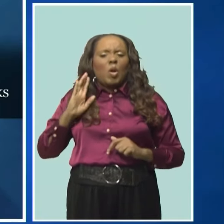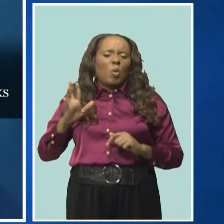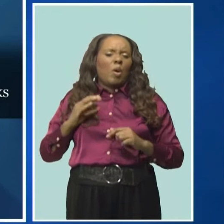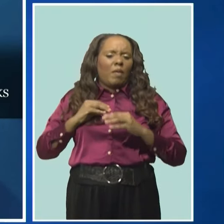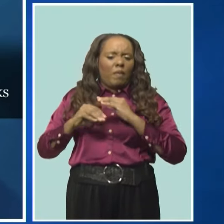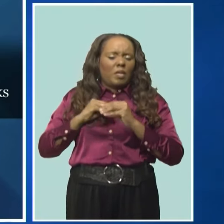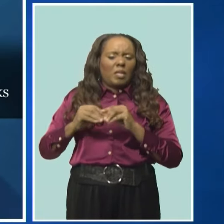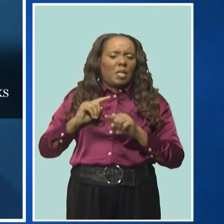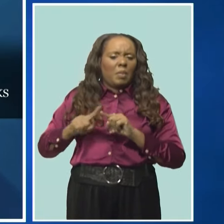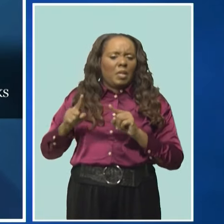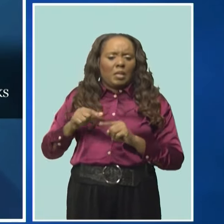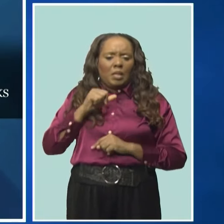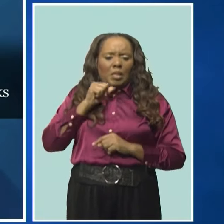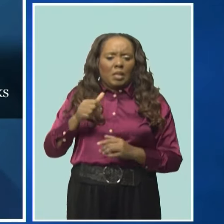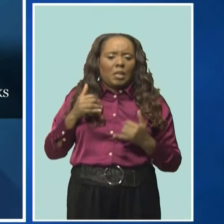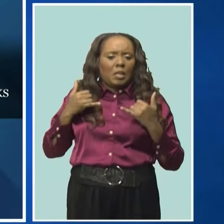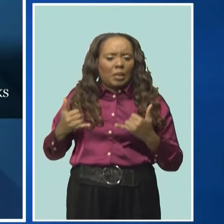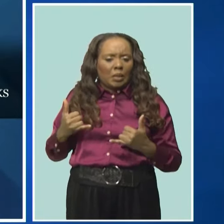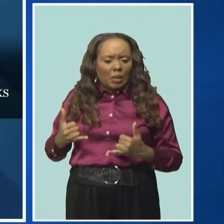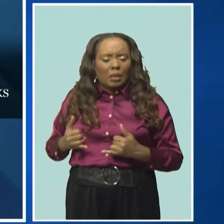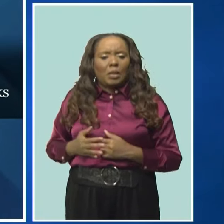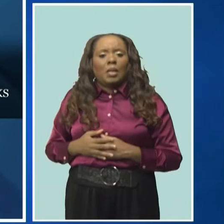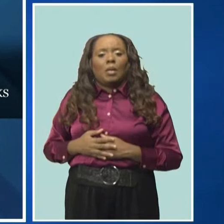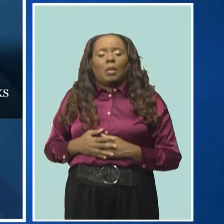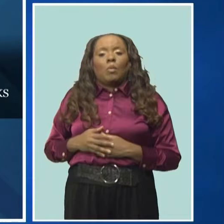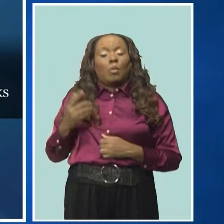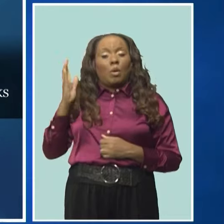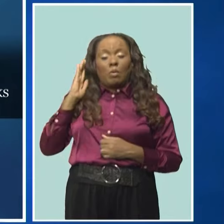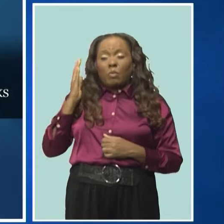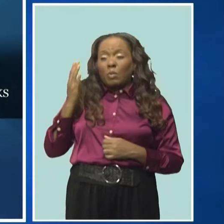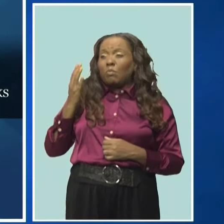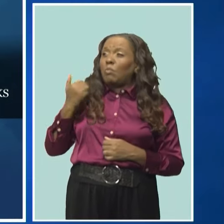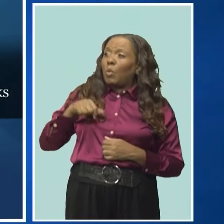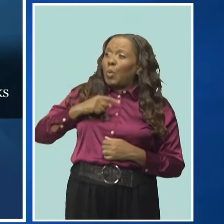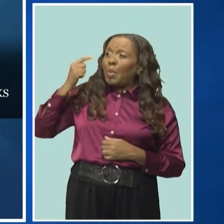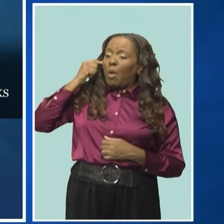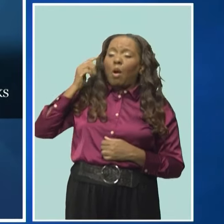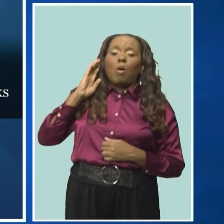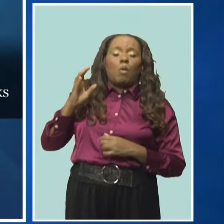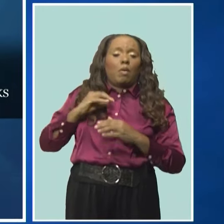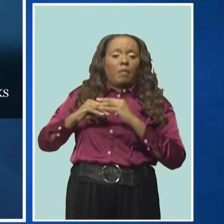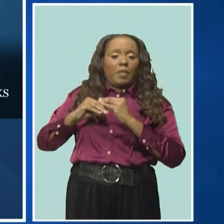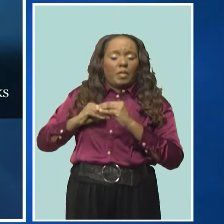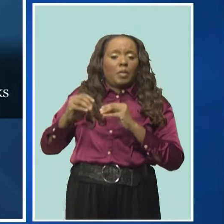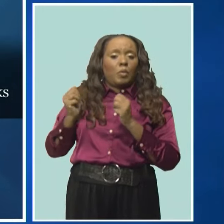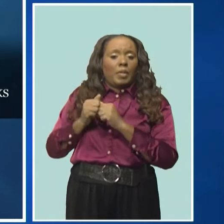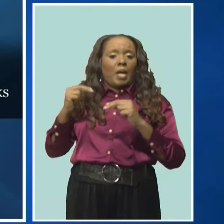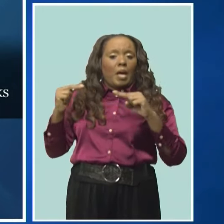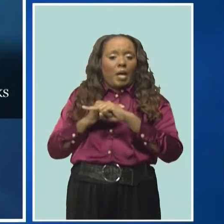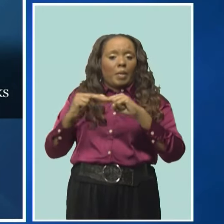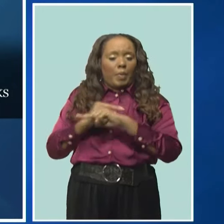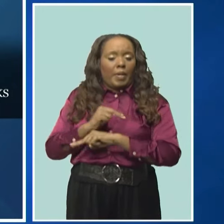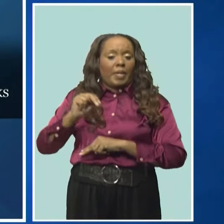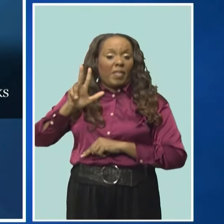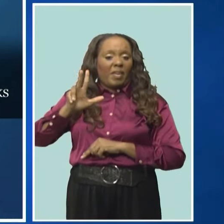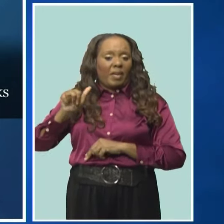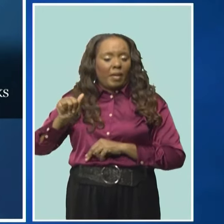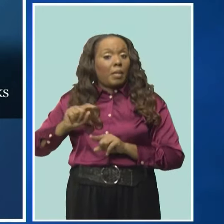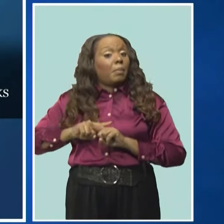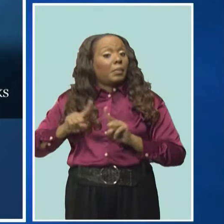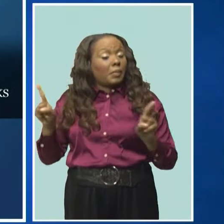works planned for the rehabilitation of Highway 3A in the second phase of the project. However, the retaining structure